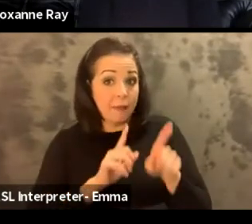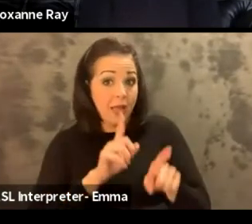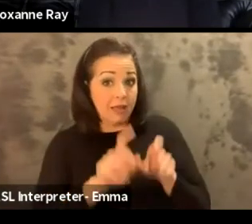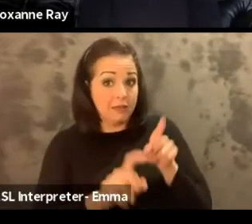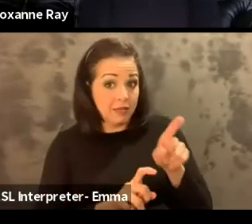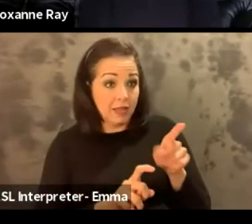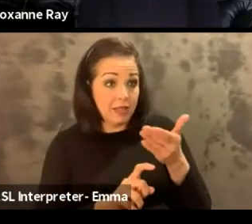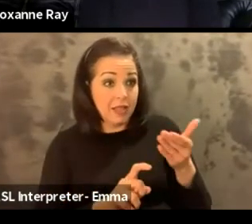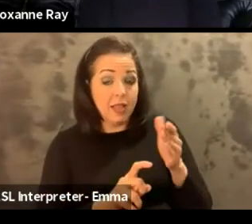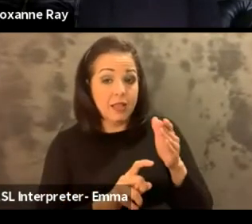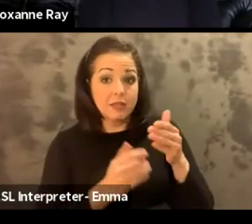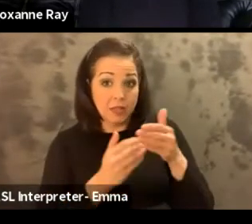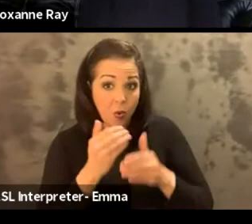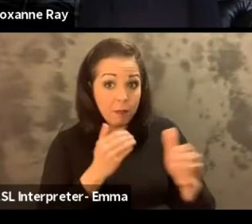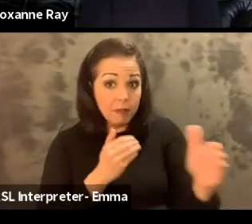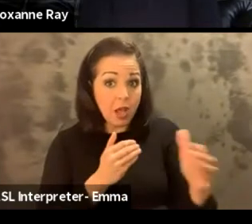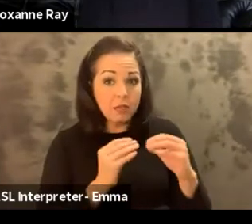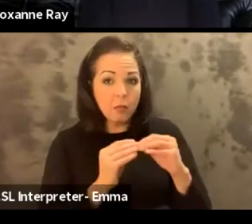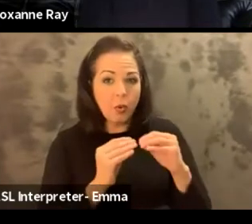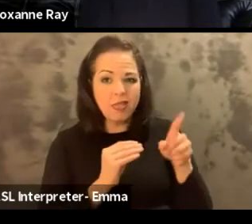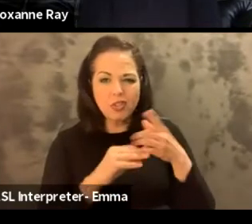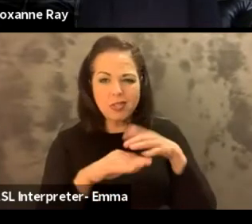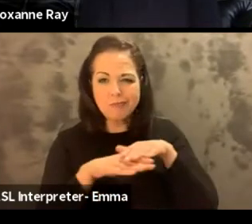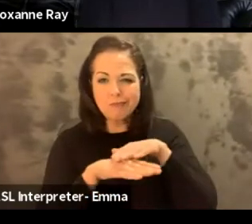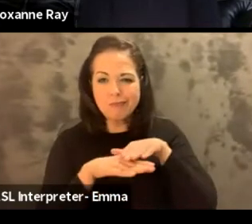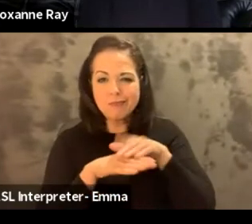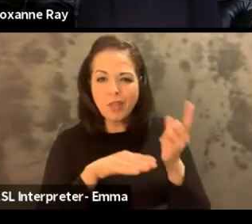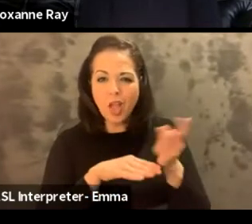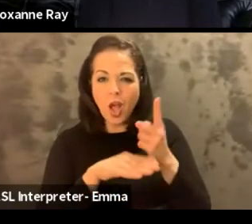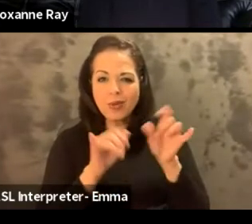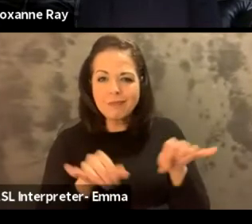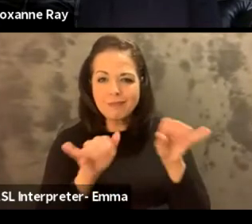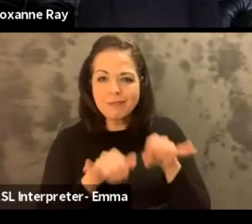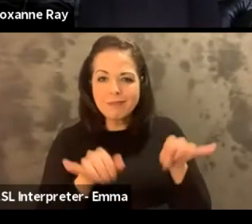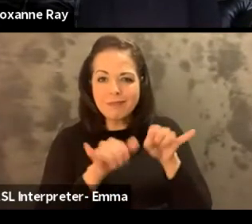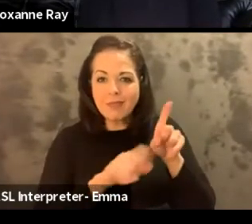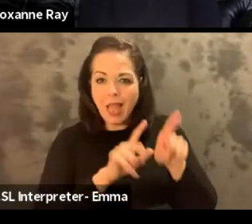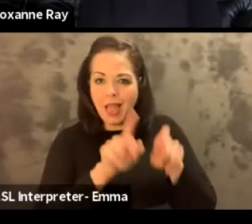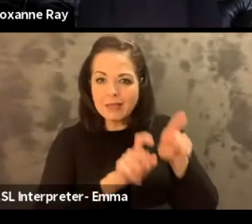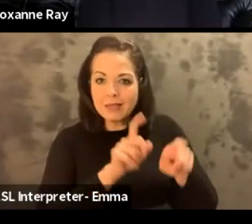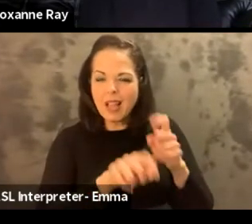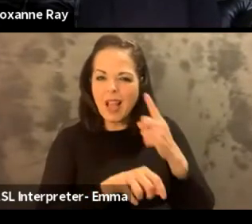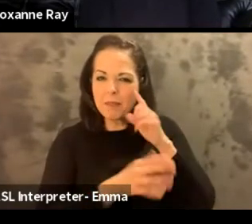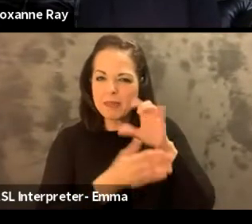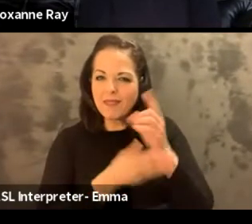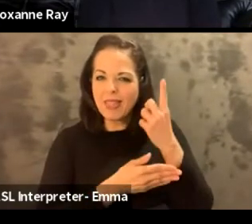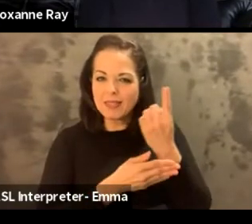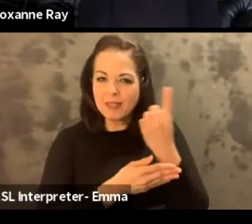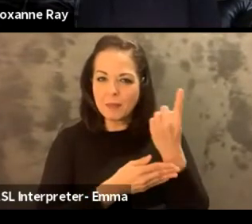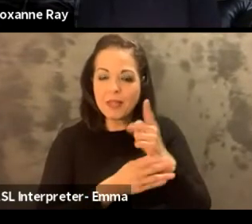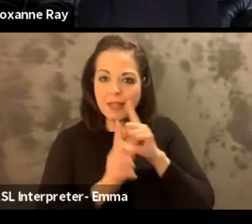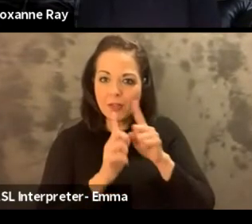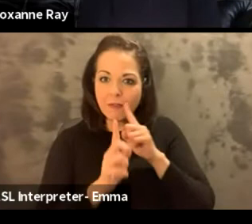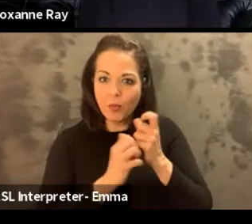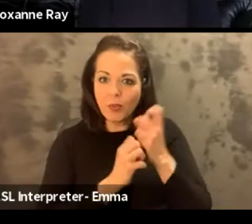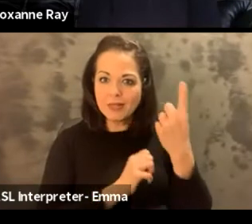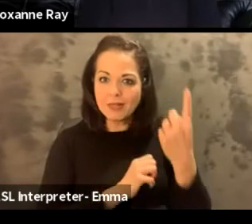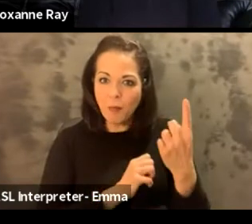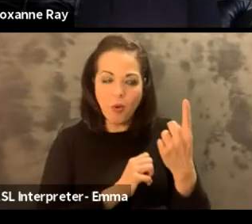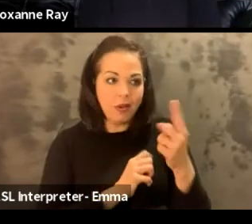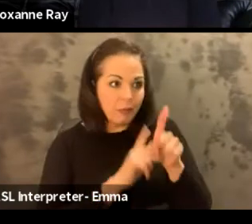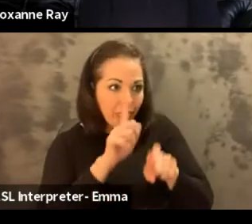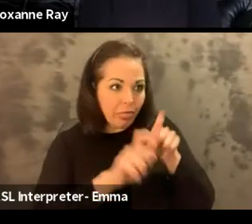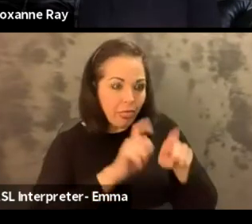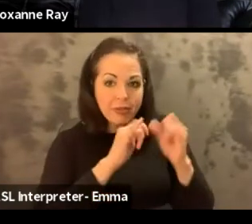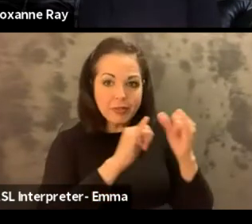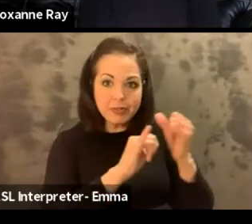that go beyond maybe the ones that they're always asked. Because I think that's something where it's like you get an interview with someone and then, you know,